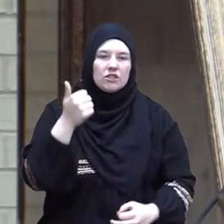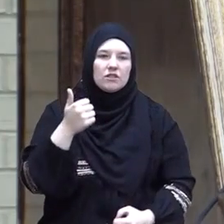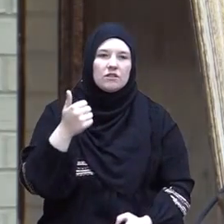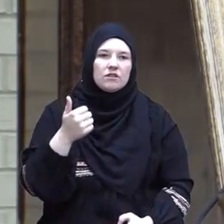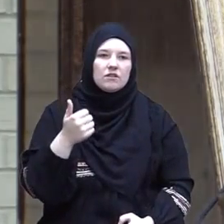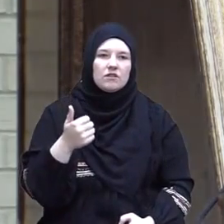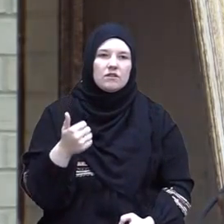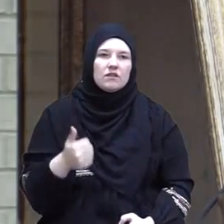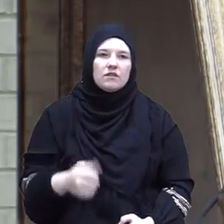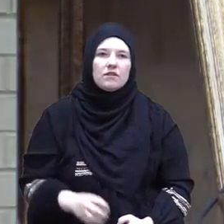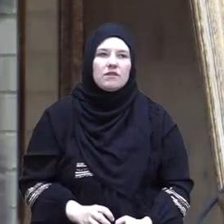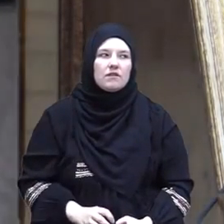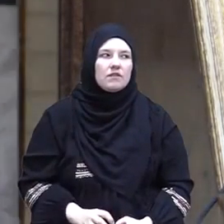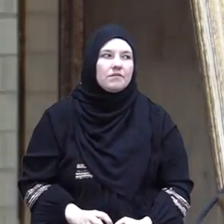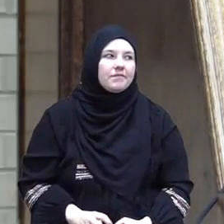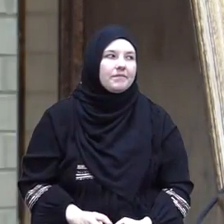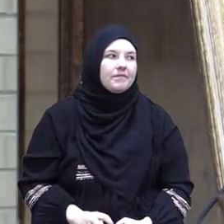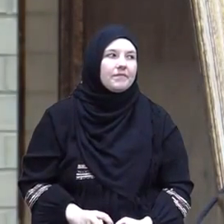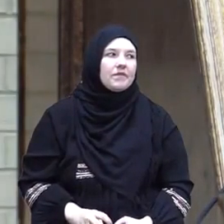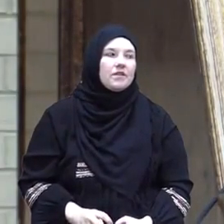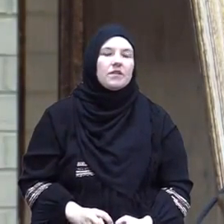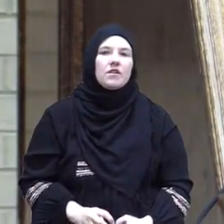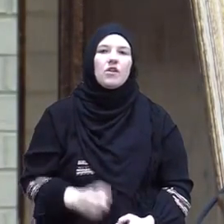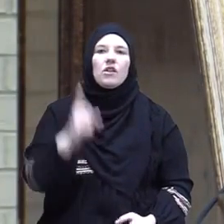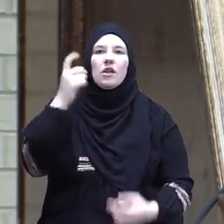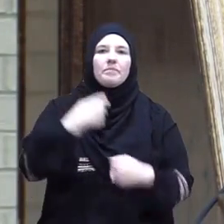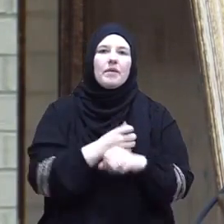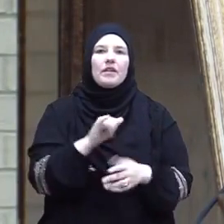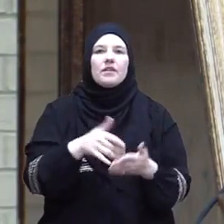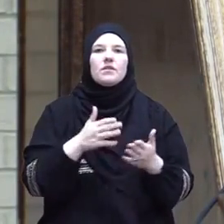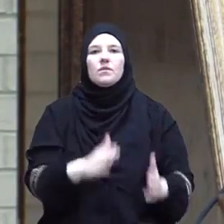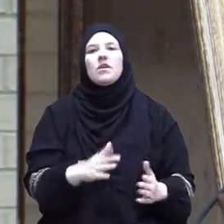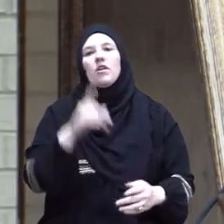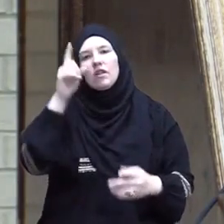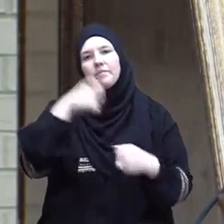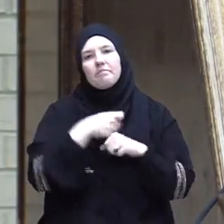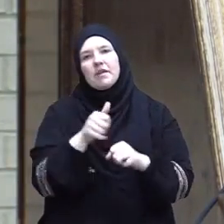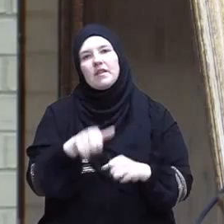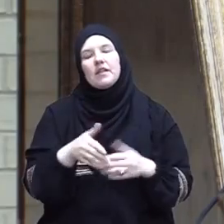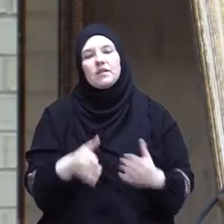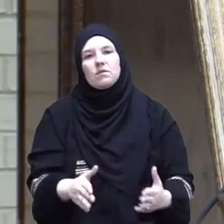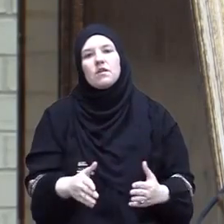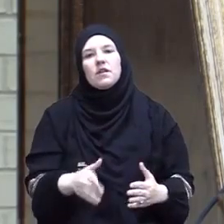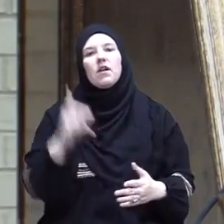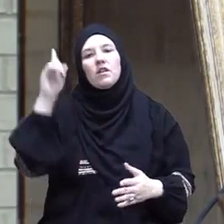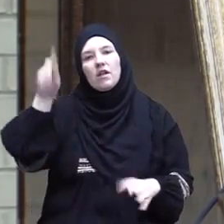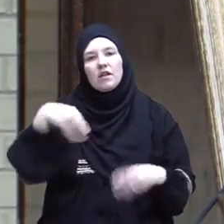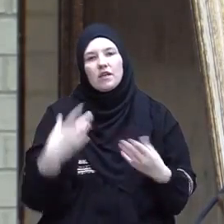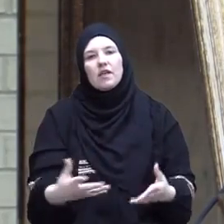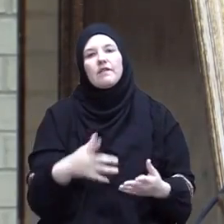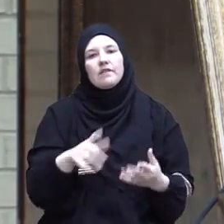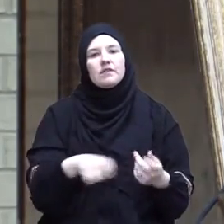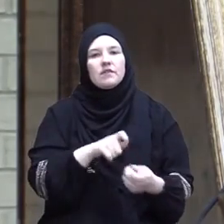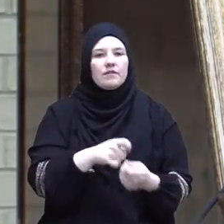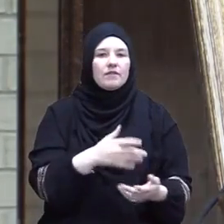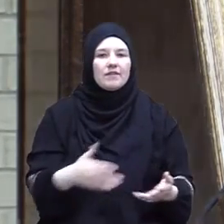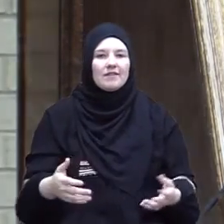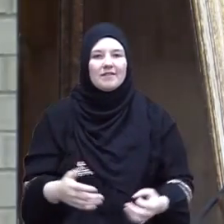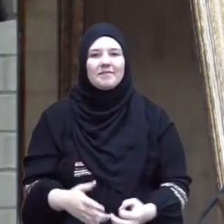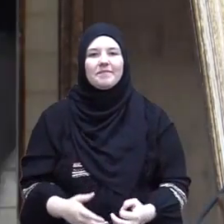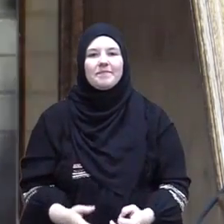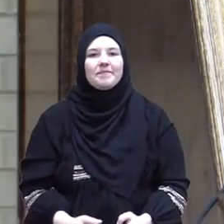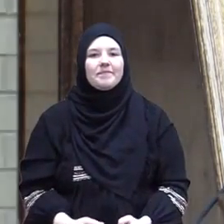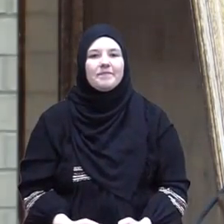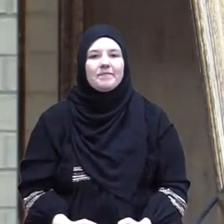you invent it or Allah made it like this, Allah created like this, or Allah gave it the nature for you to exploit